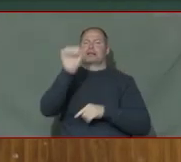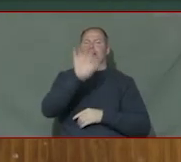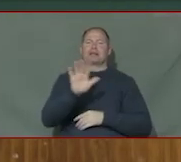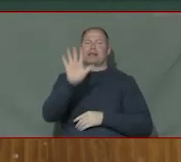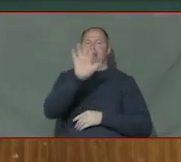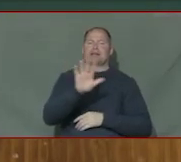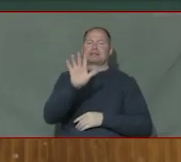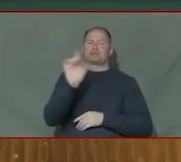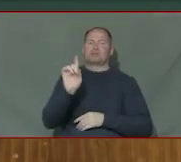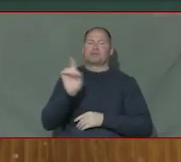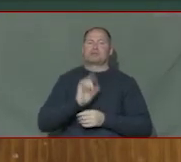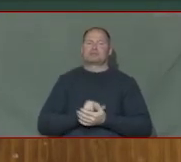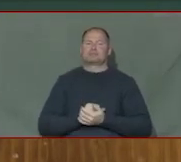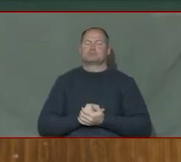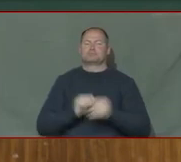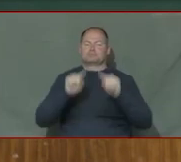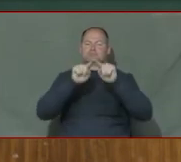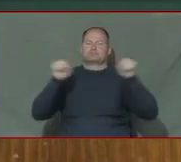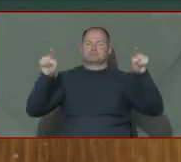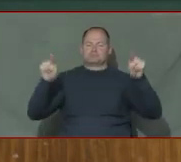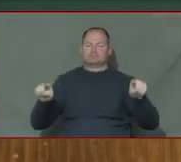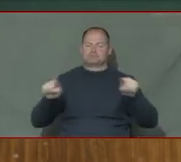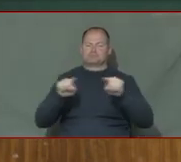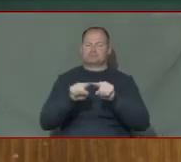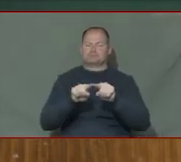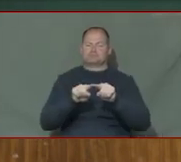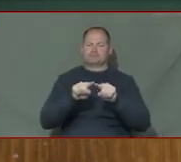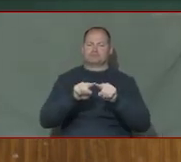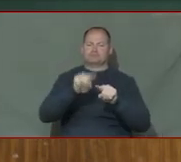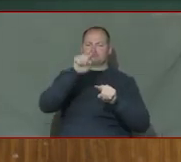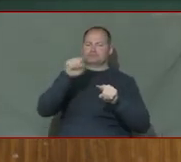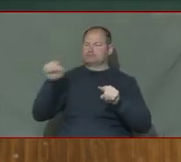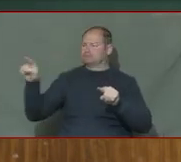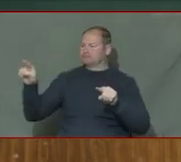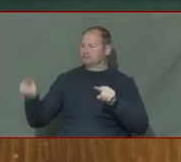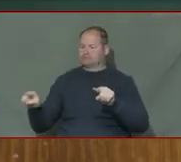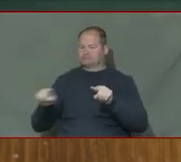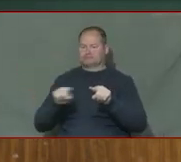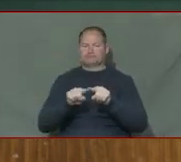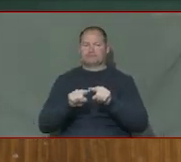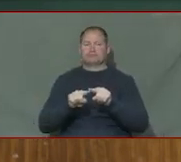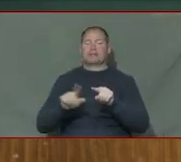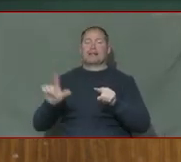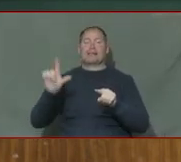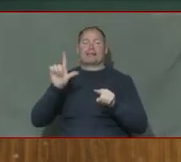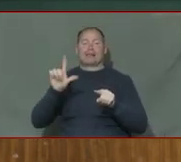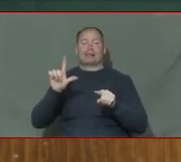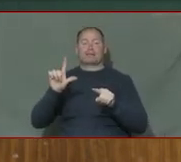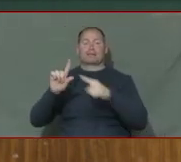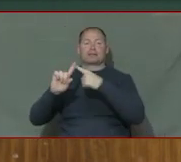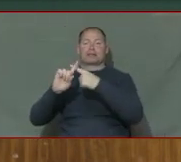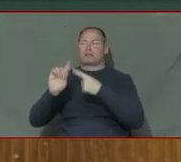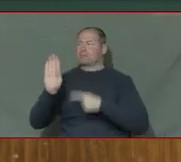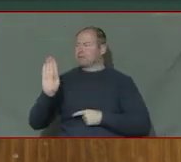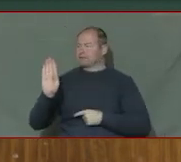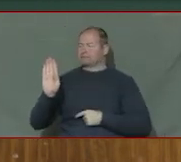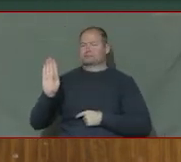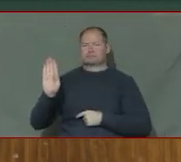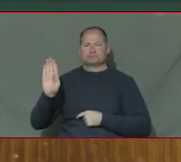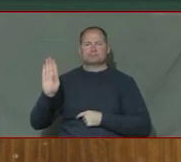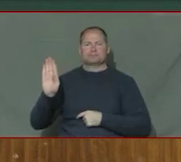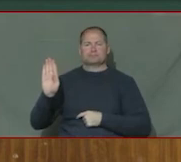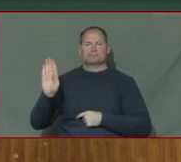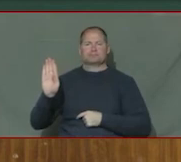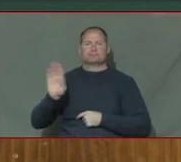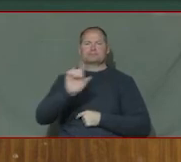of a rectangle. The area of a rectangle is length times breadth. So that is